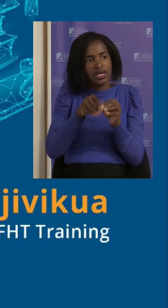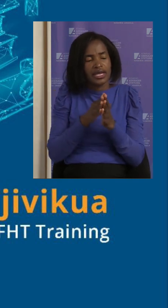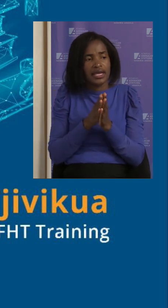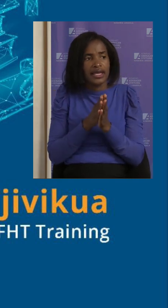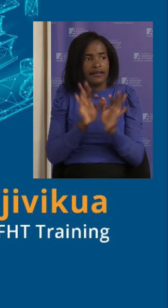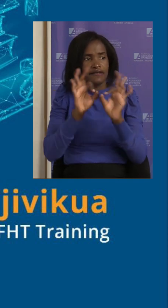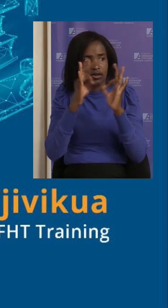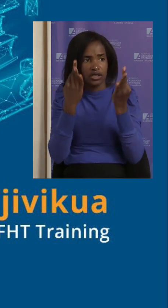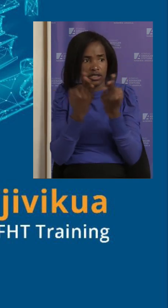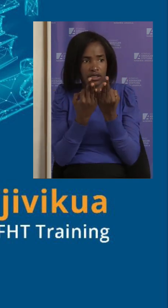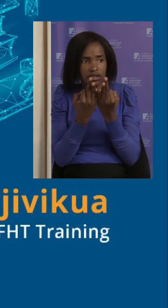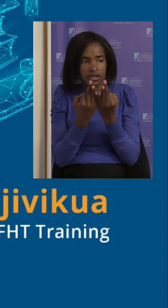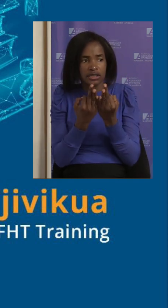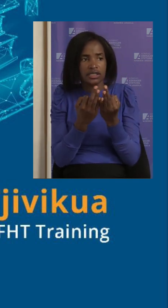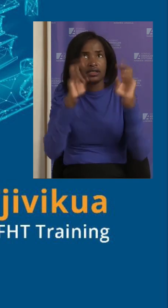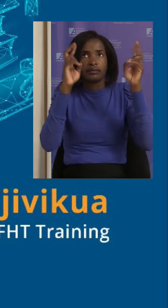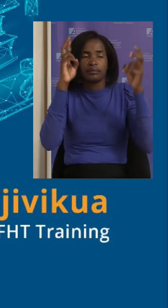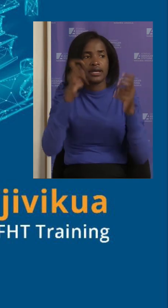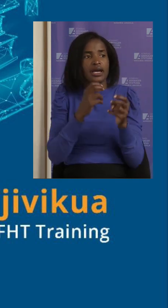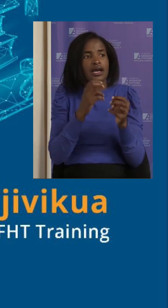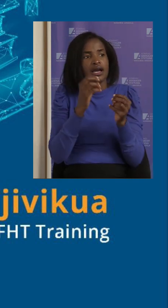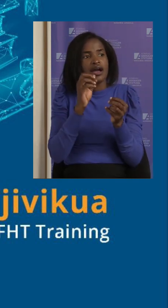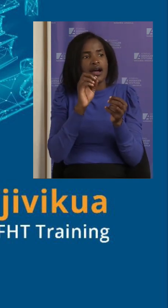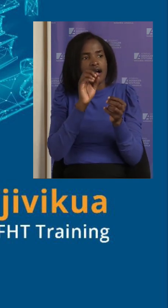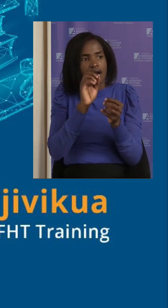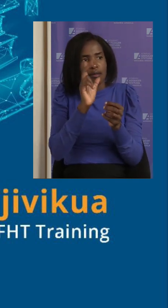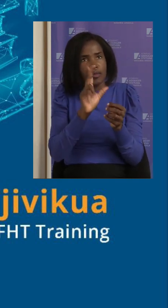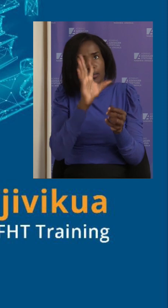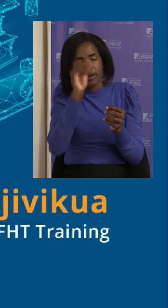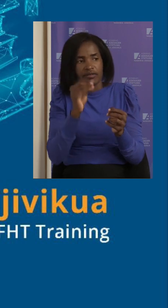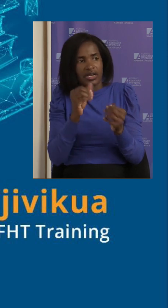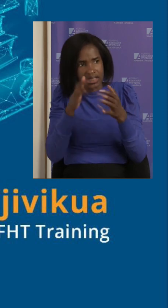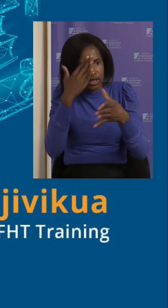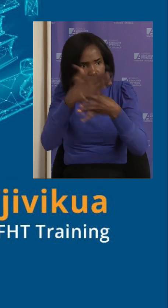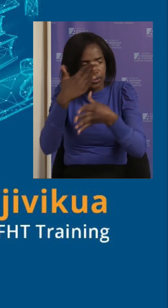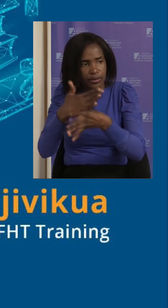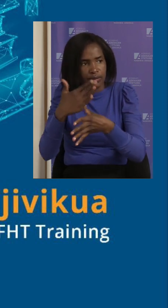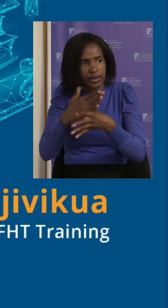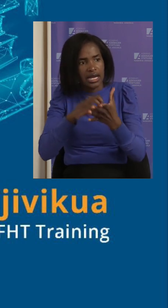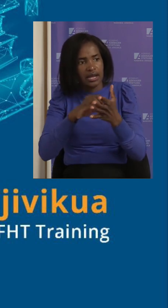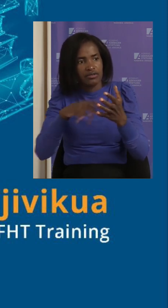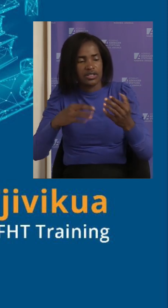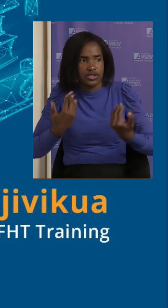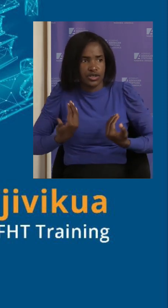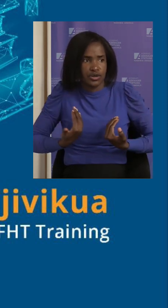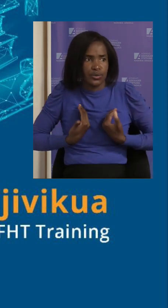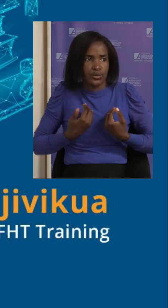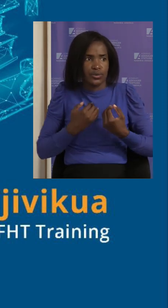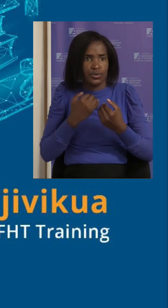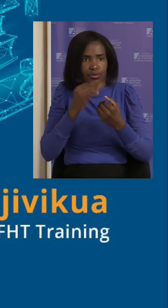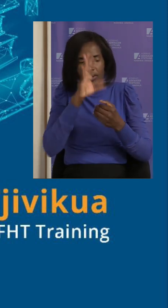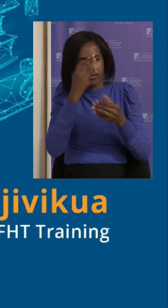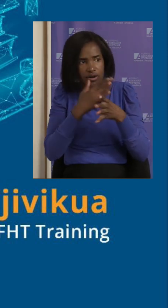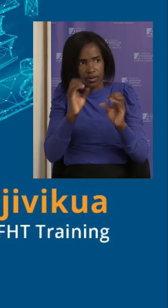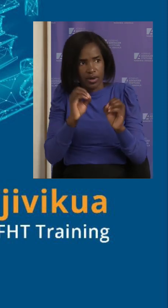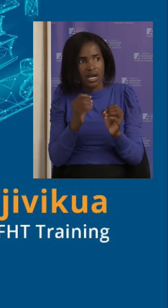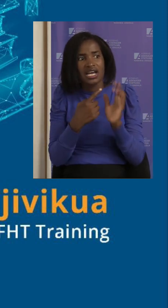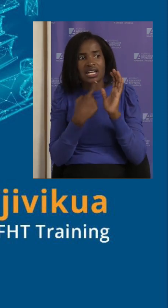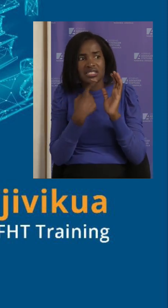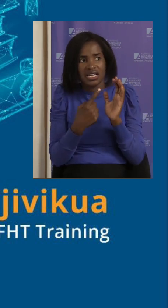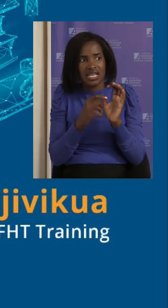Foundation titled Putting Young Africans to Work, Addressing Africa's Youth Unemployment Crisis noted that the quality